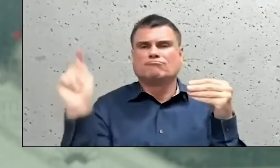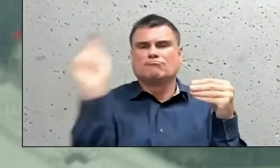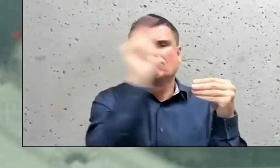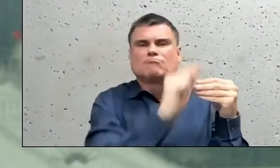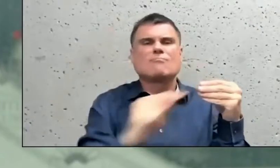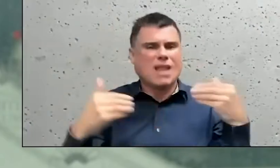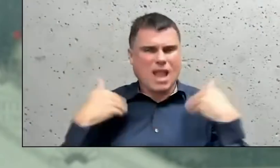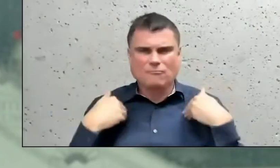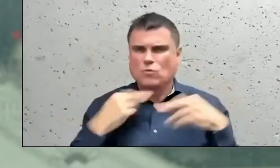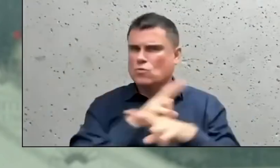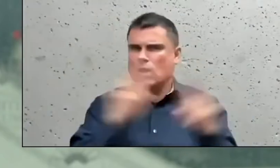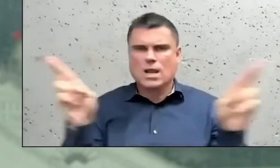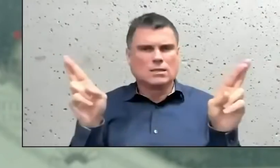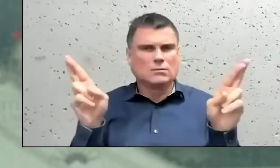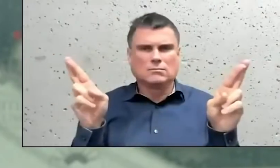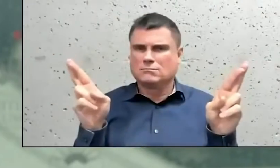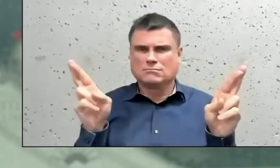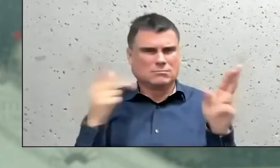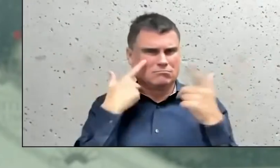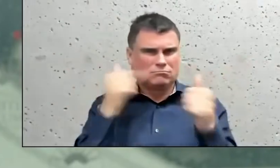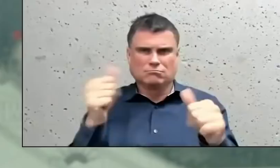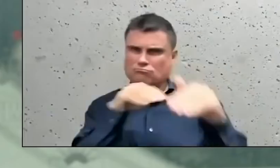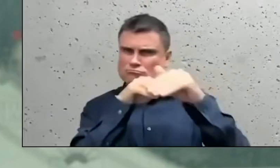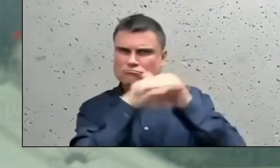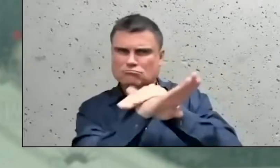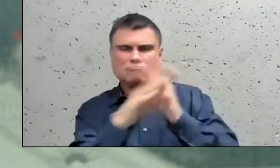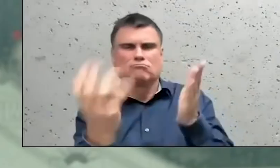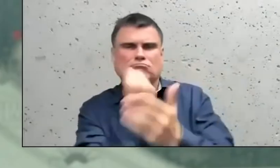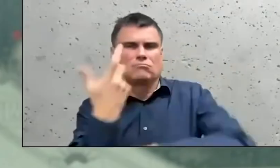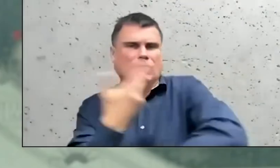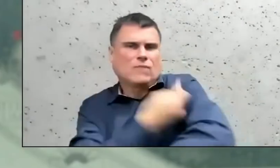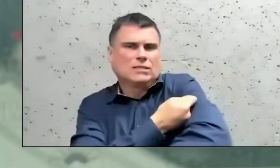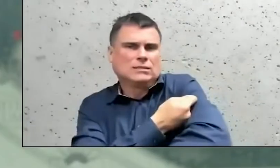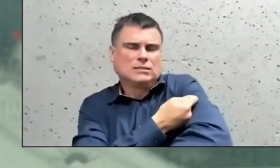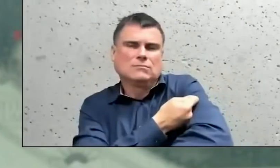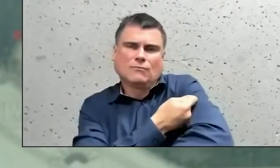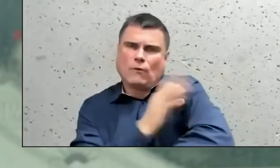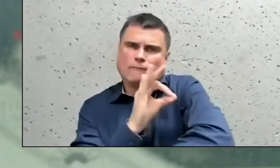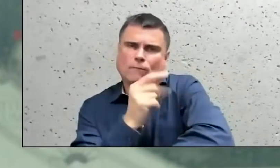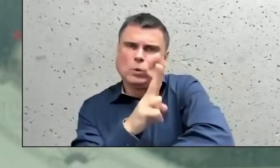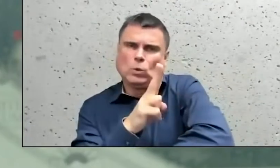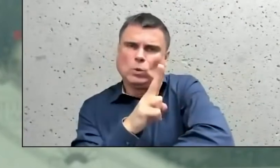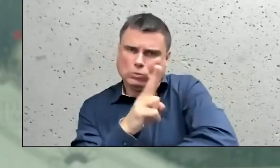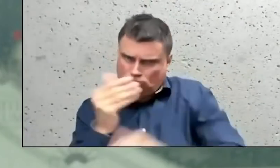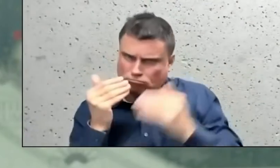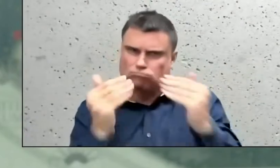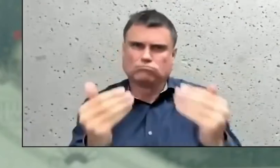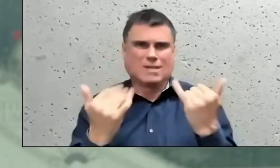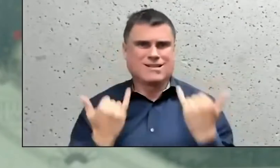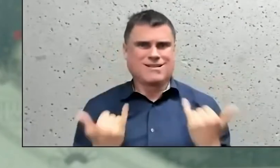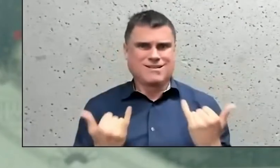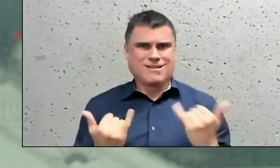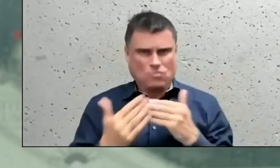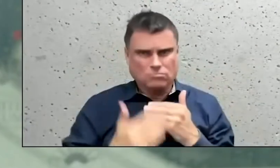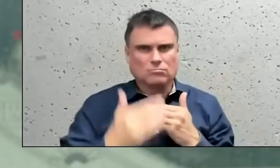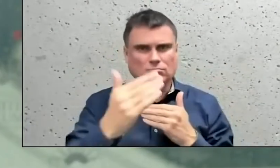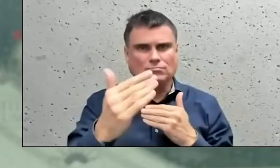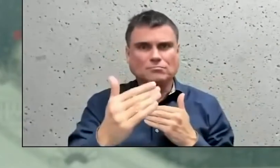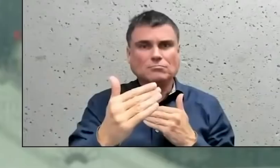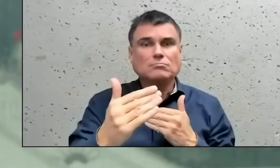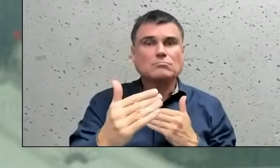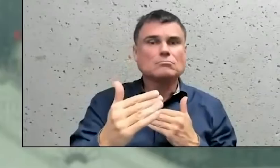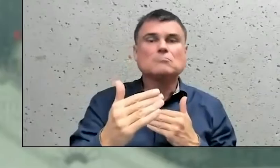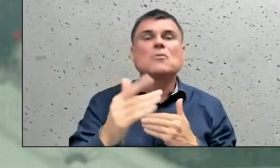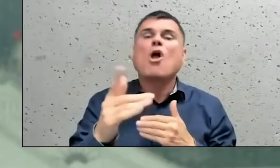encourage everybody. Now is the time to get protected from influenza as well, before the holiday season begins.